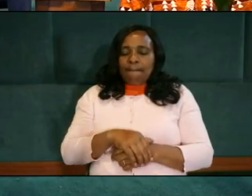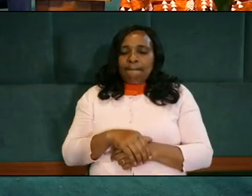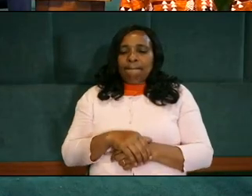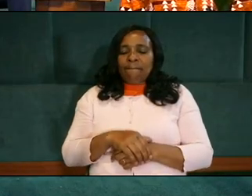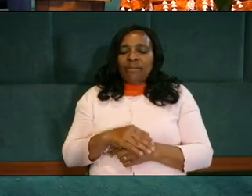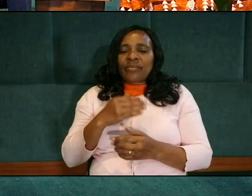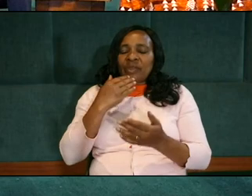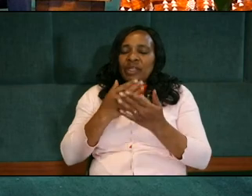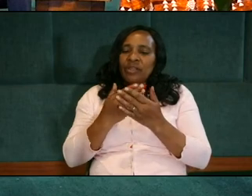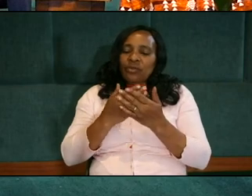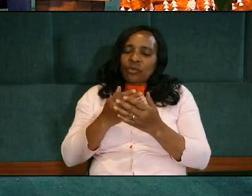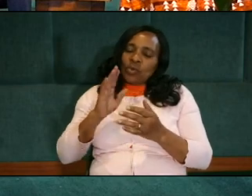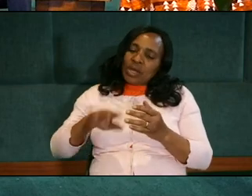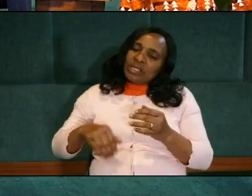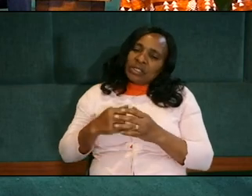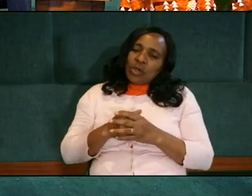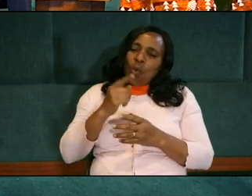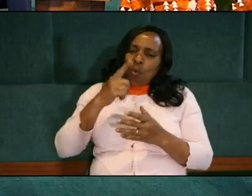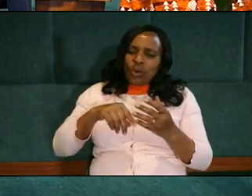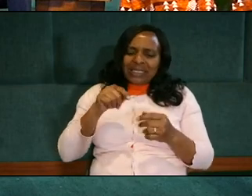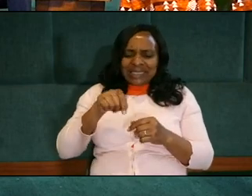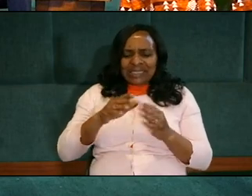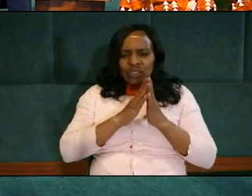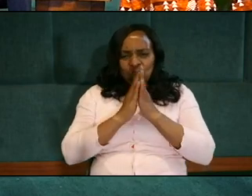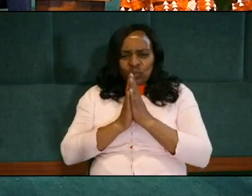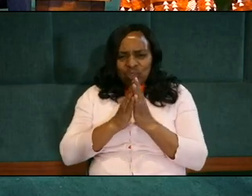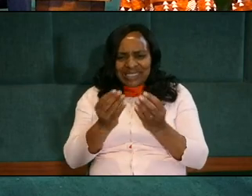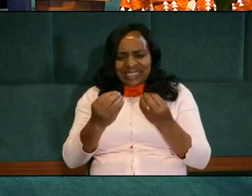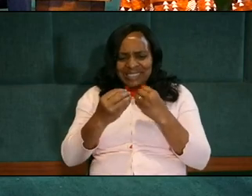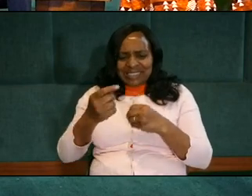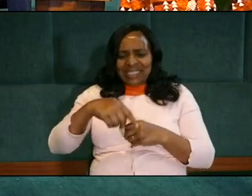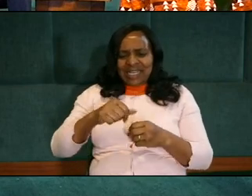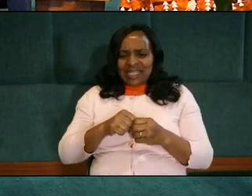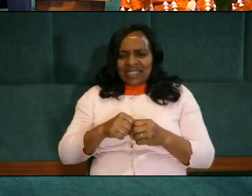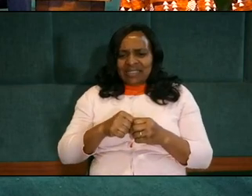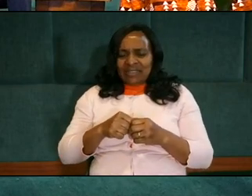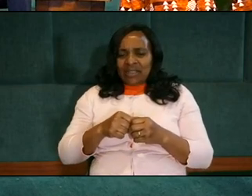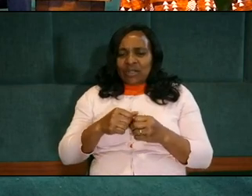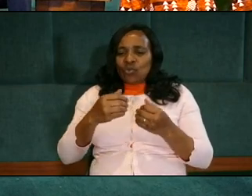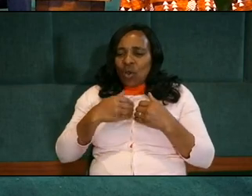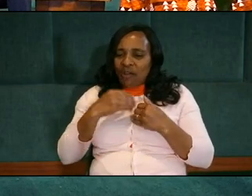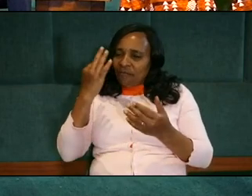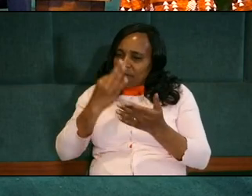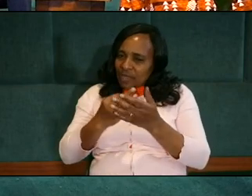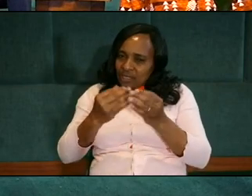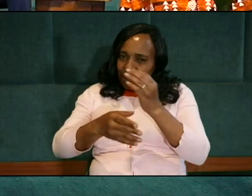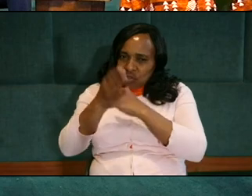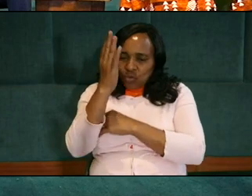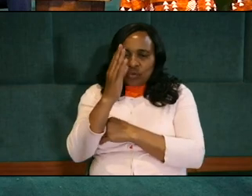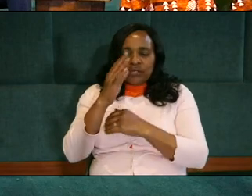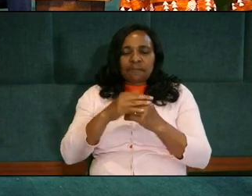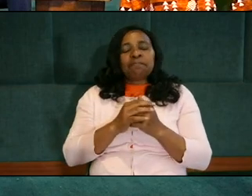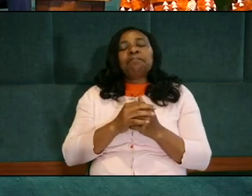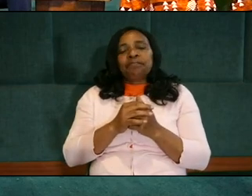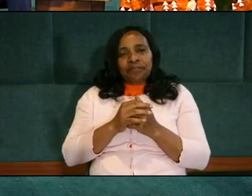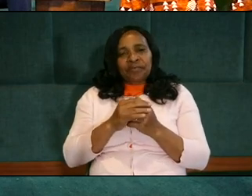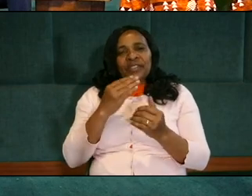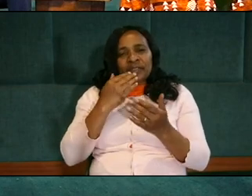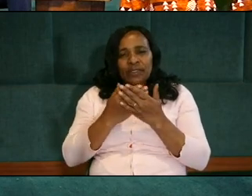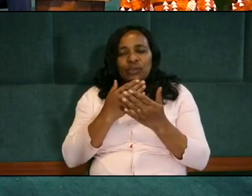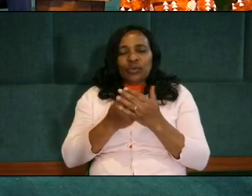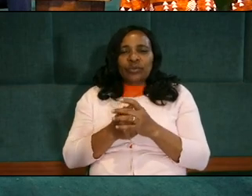Okay, lastly, what does this story teach us about faith in God? Teacher Eugene. Thank